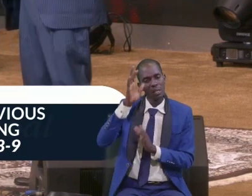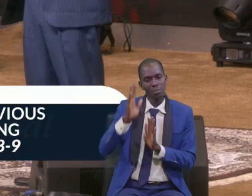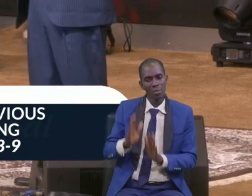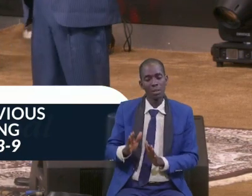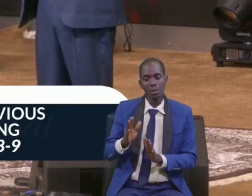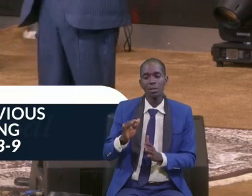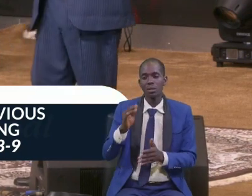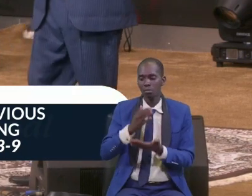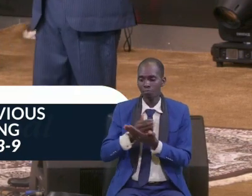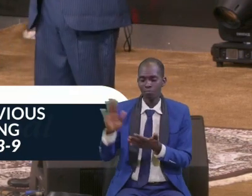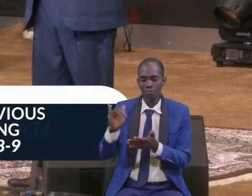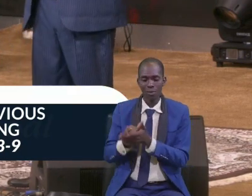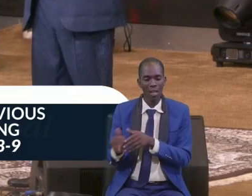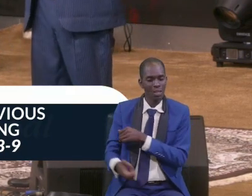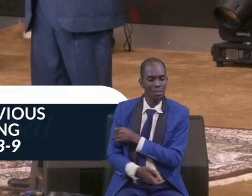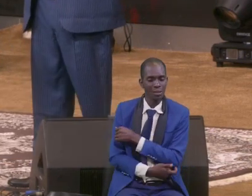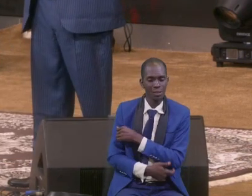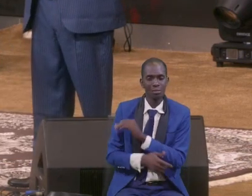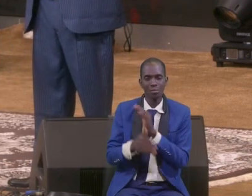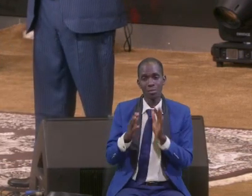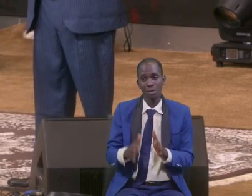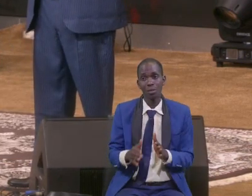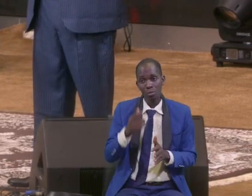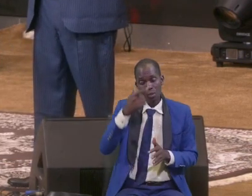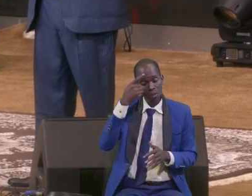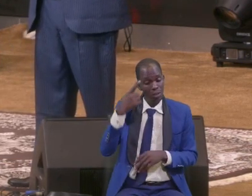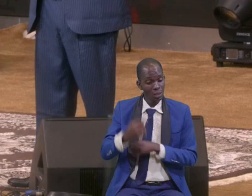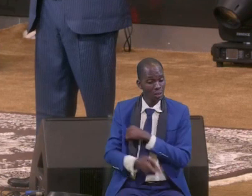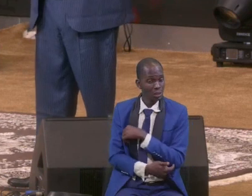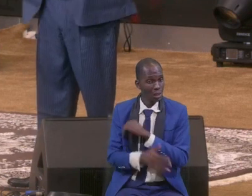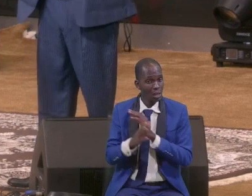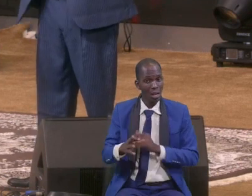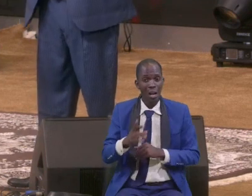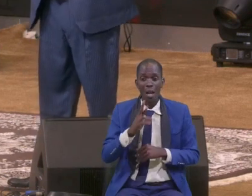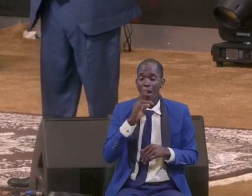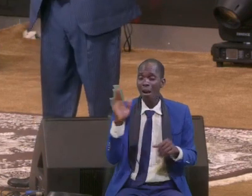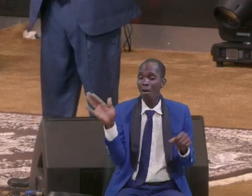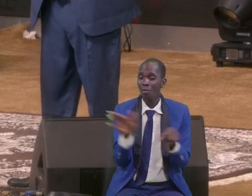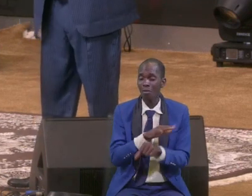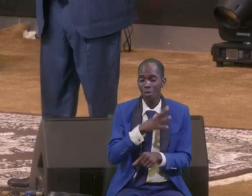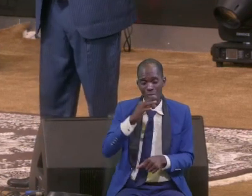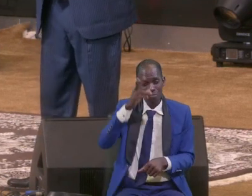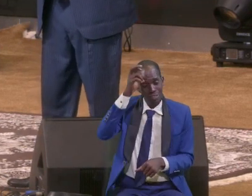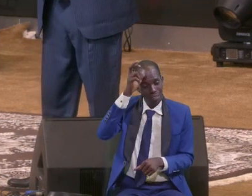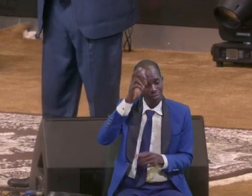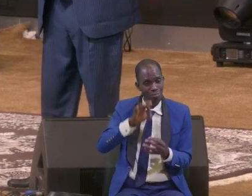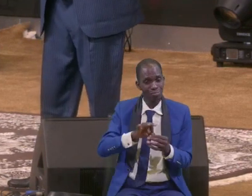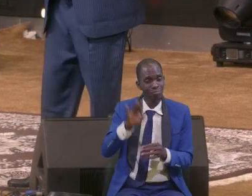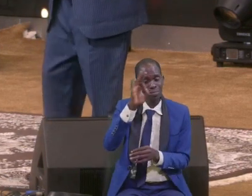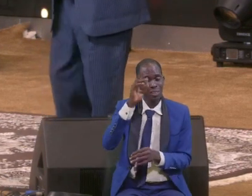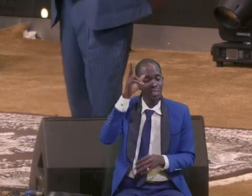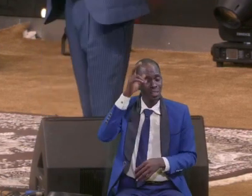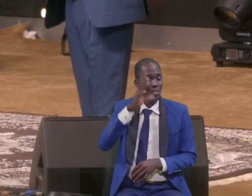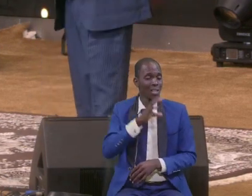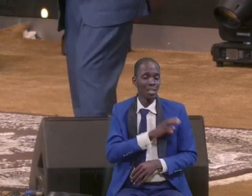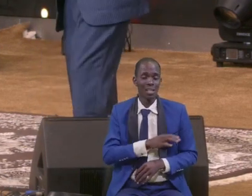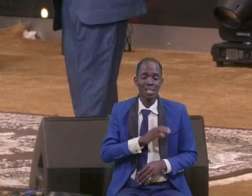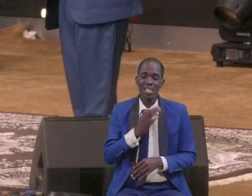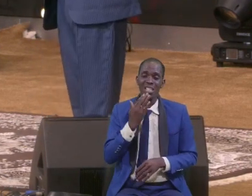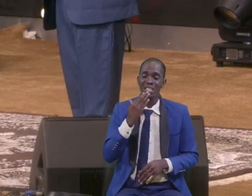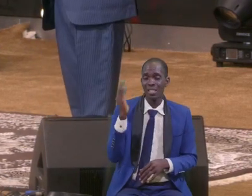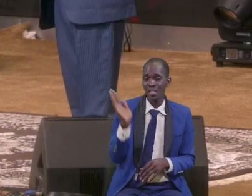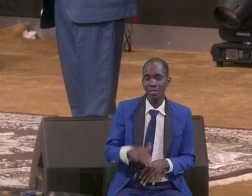temptation. The tempters are devious, they're dangerous, they're crafty, they're evil. And if you